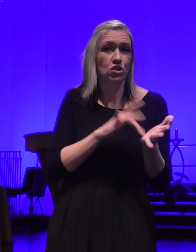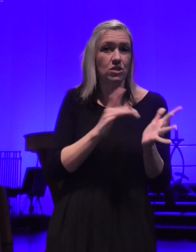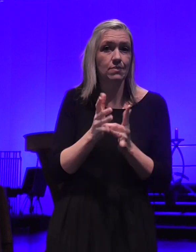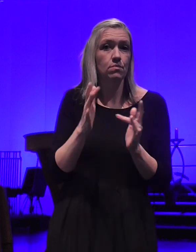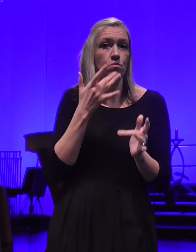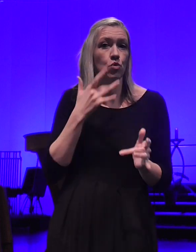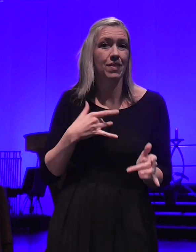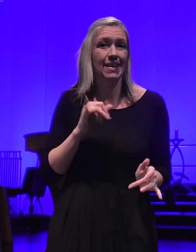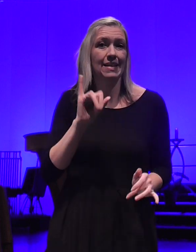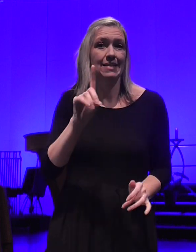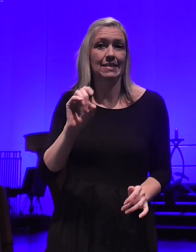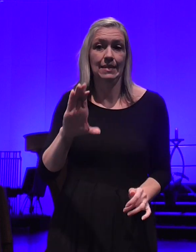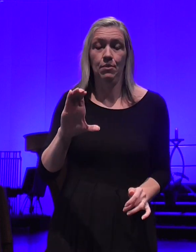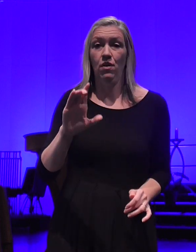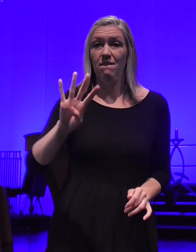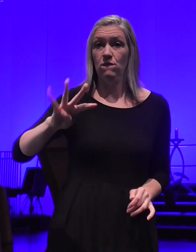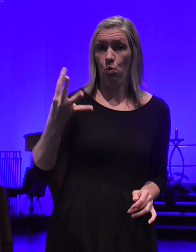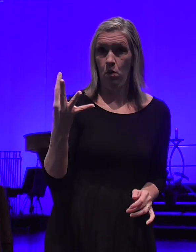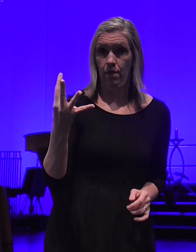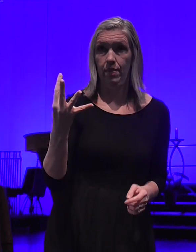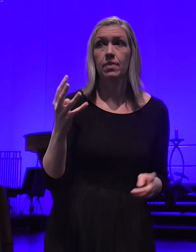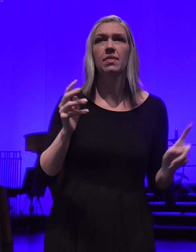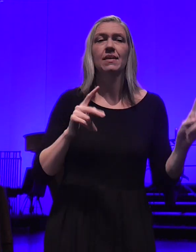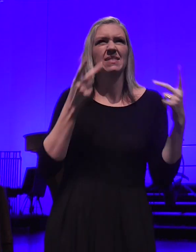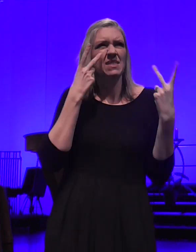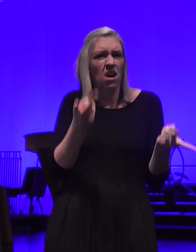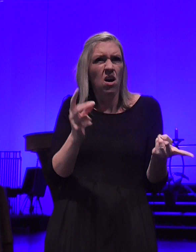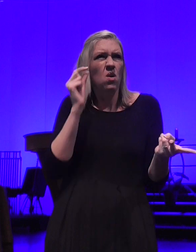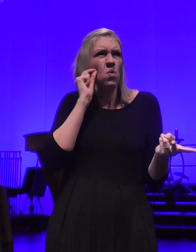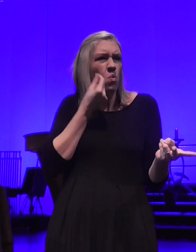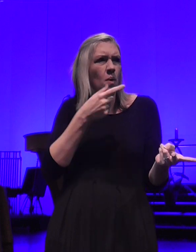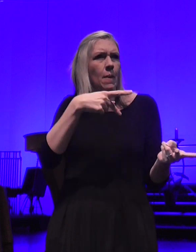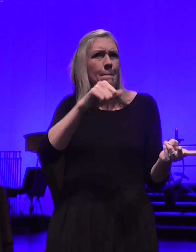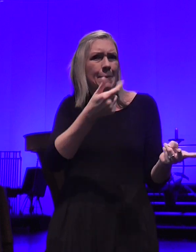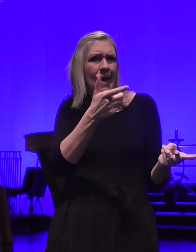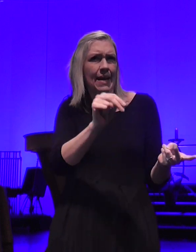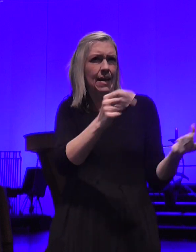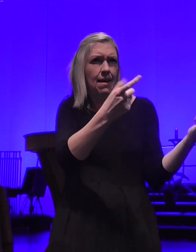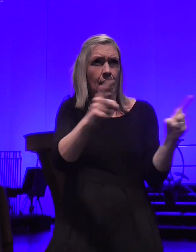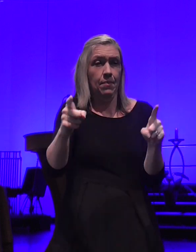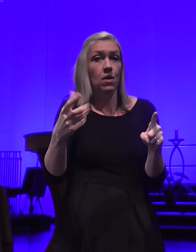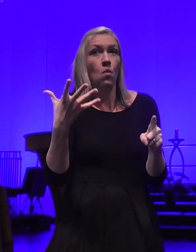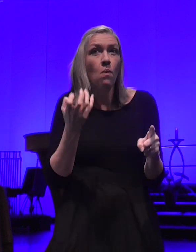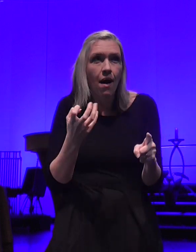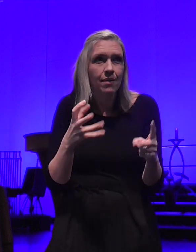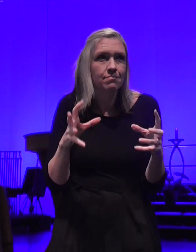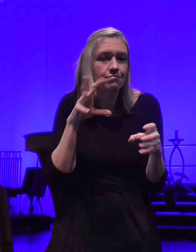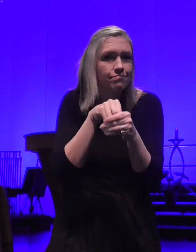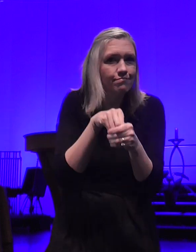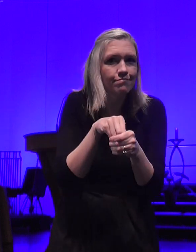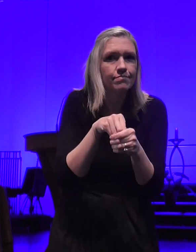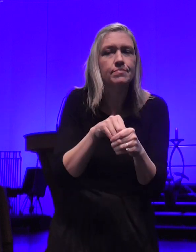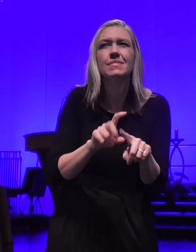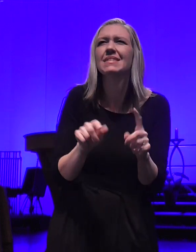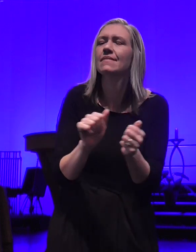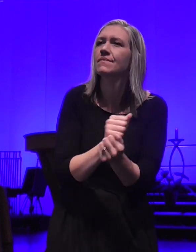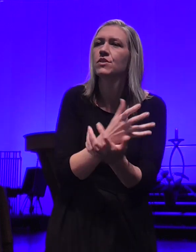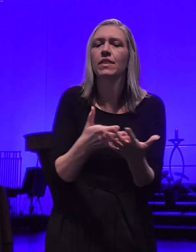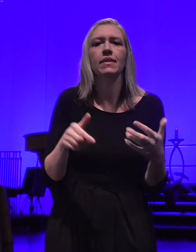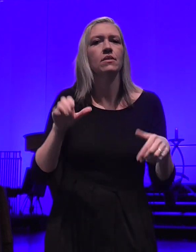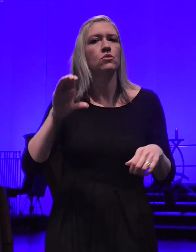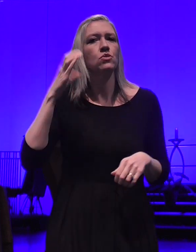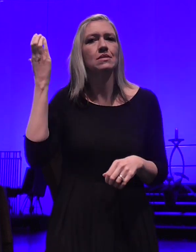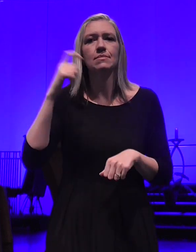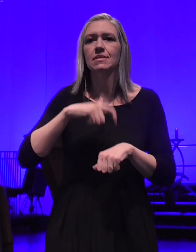saw all this cool pagan stuff going on and said, we want to be a part of that. But everything during Christmas time has a story. It